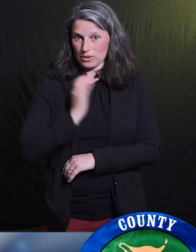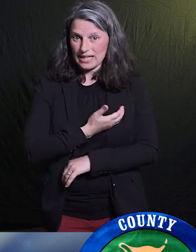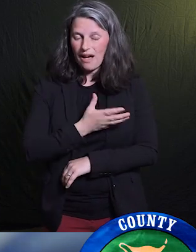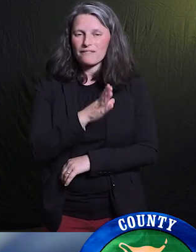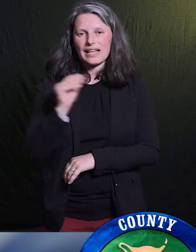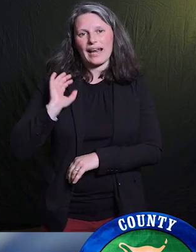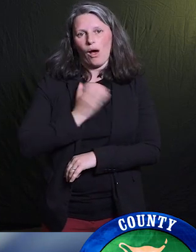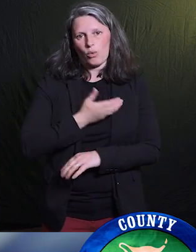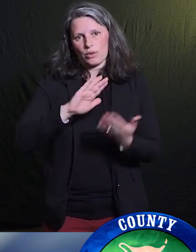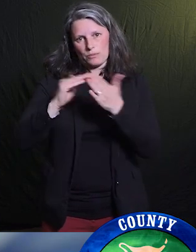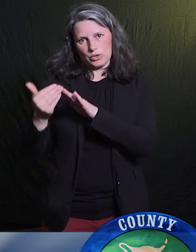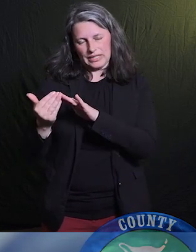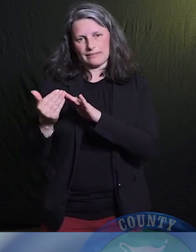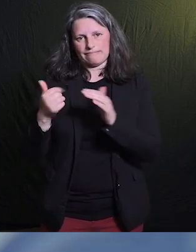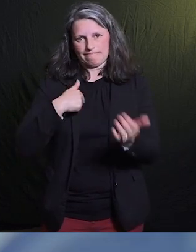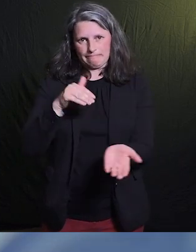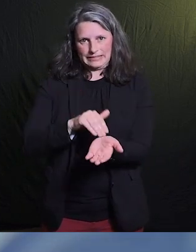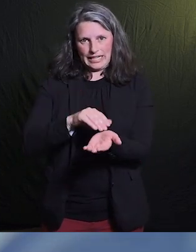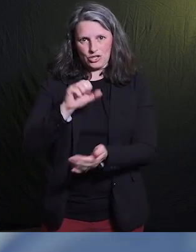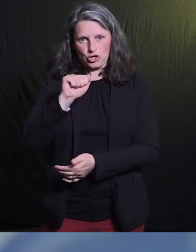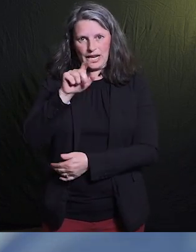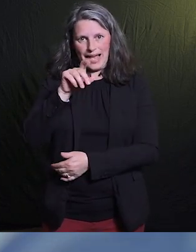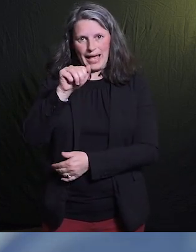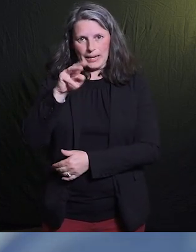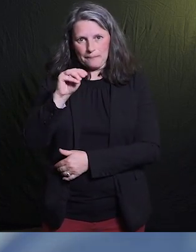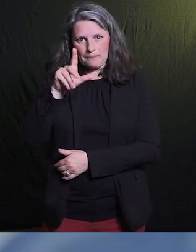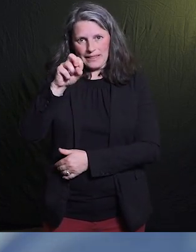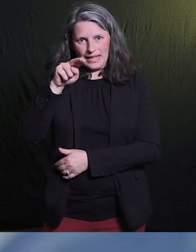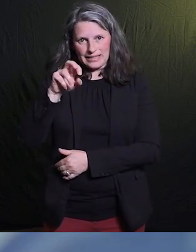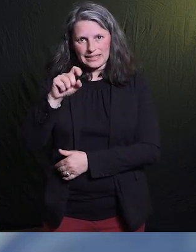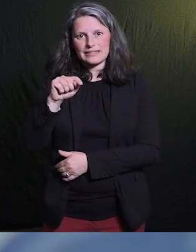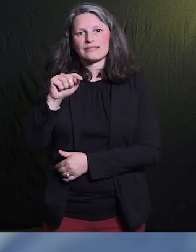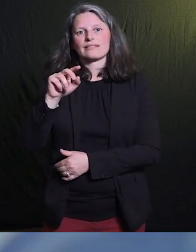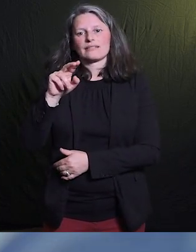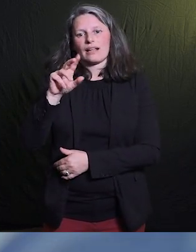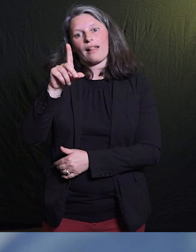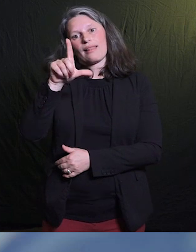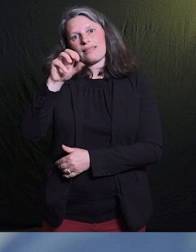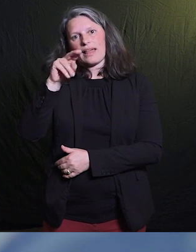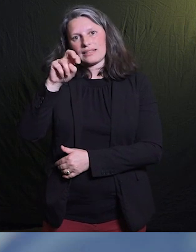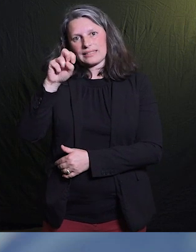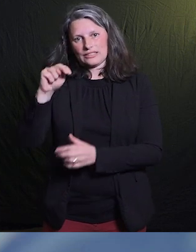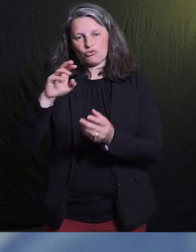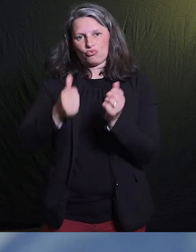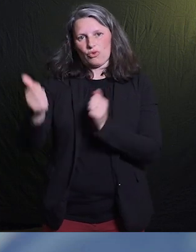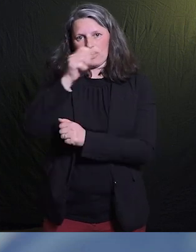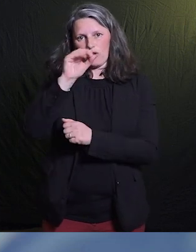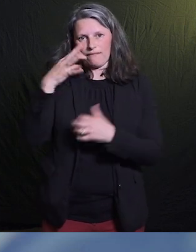I'm Dr. Adam London, Director of the Kent County Health Department, and I'll talk to you again tomorrow. Thank you.